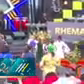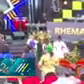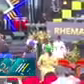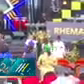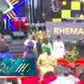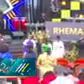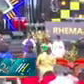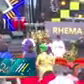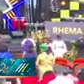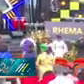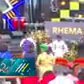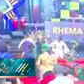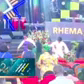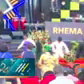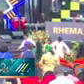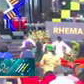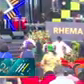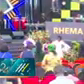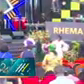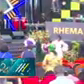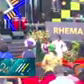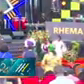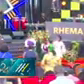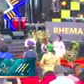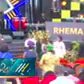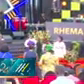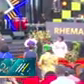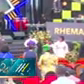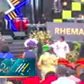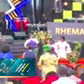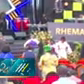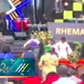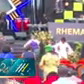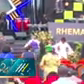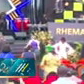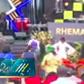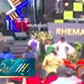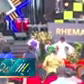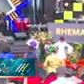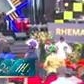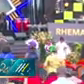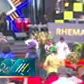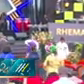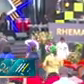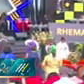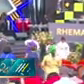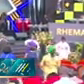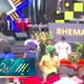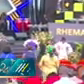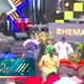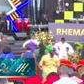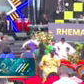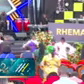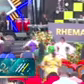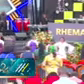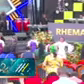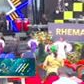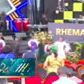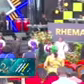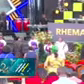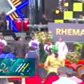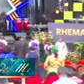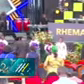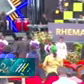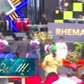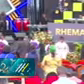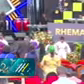our affection and As We Gather here today Lord our hearts are open we continue to say that we are we are ready for you we are ready for